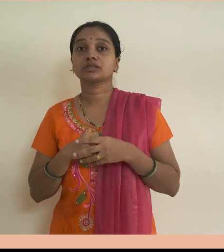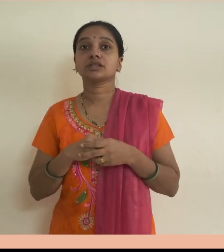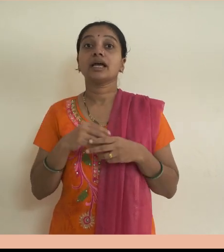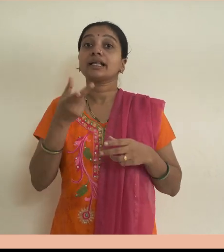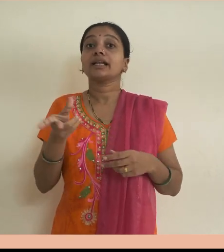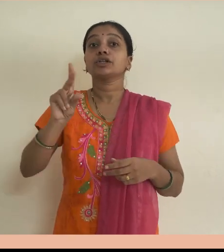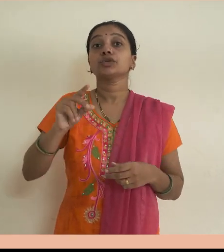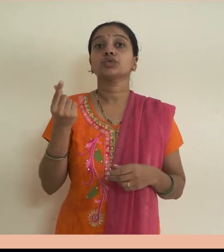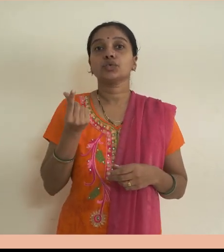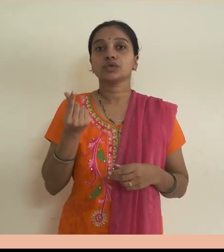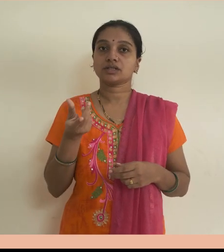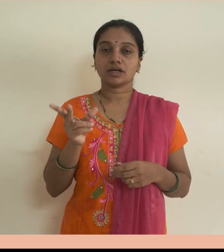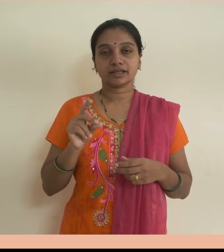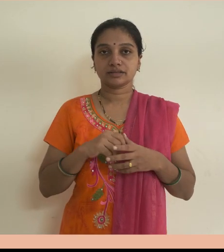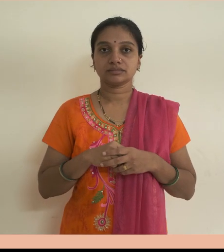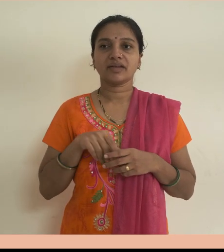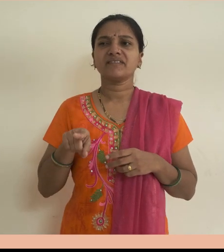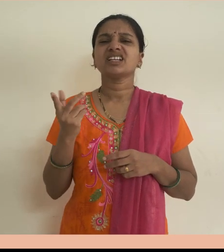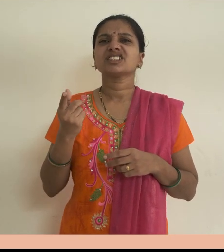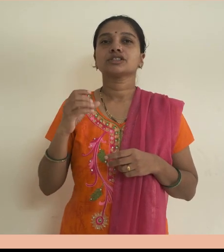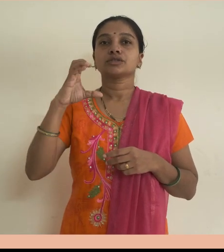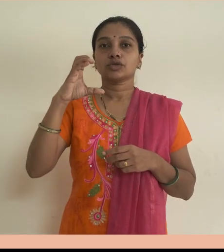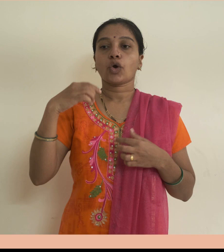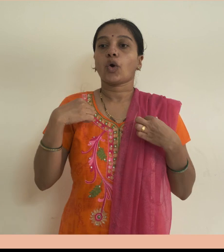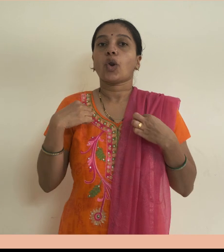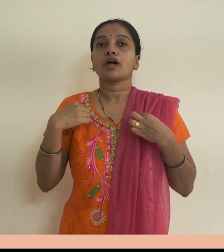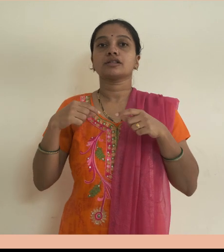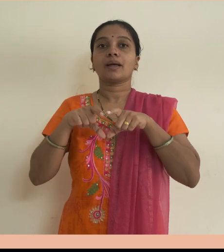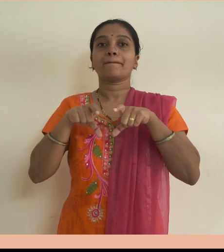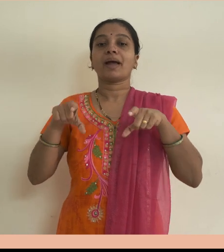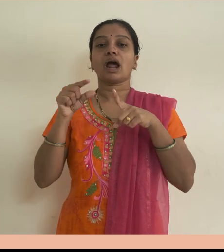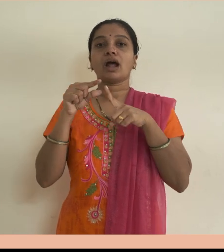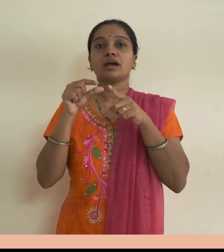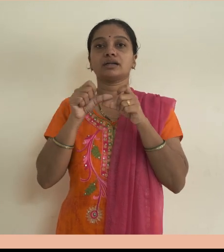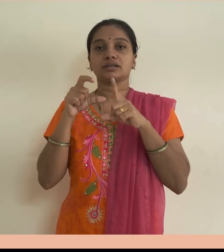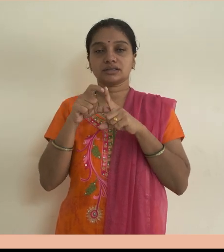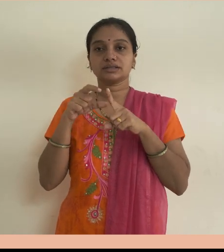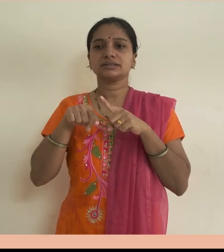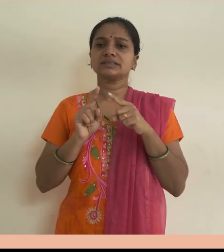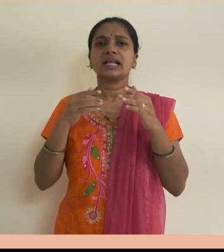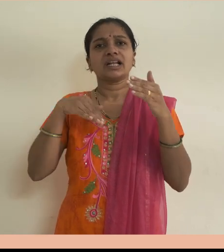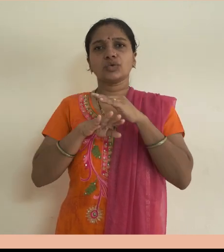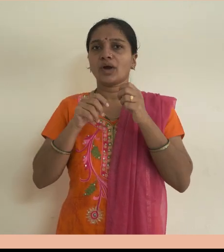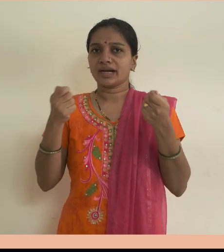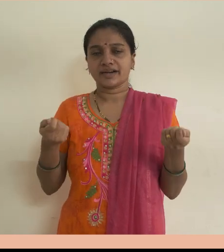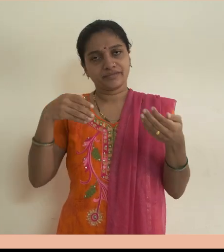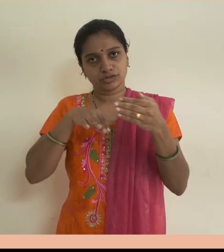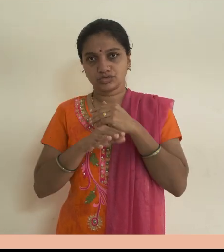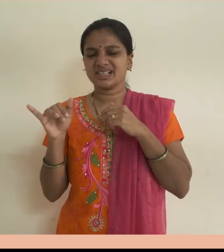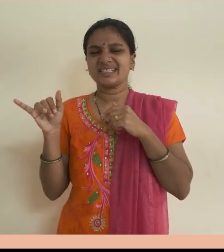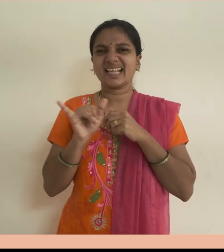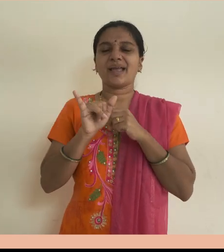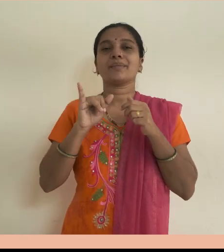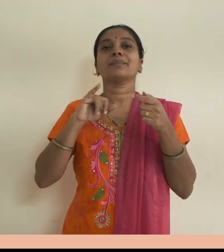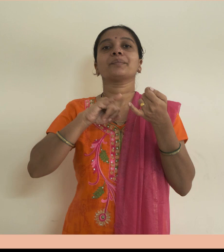available. Let's start with cloth pads. Cloth pads are made out of cotton and they can be placed on the